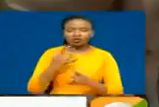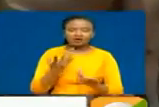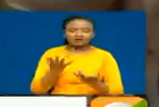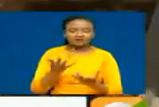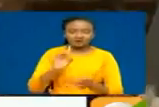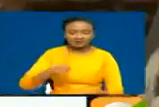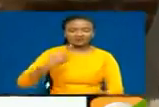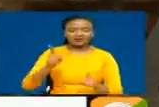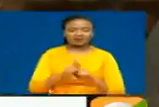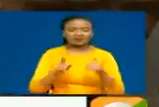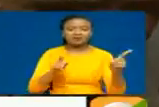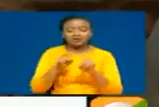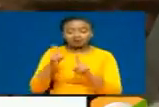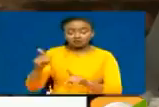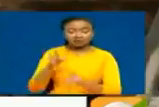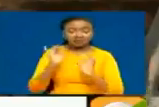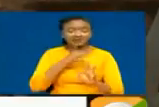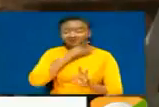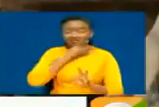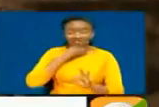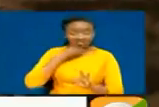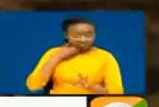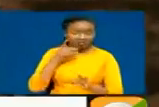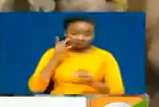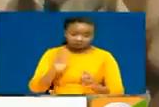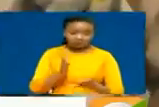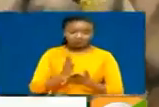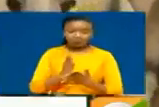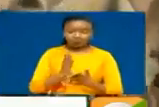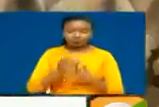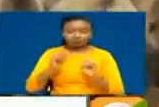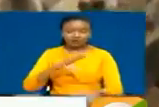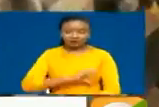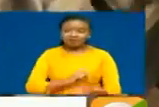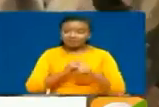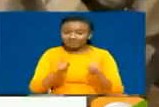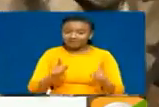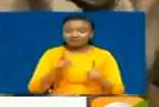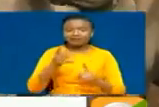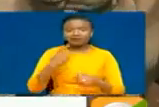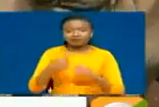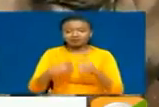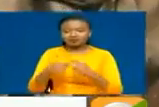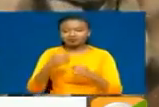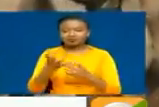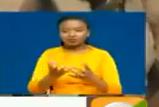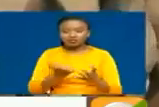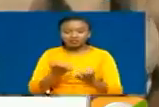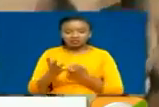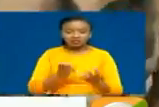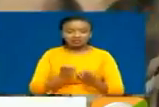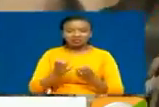can withstand harsh conditions, they still need to be properly hydrated. The best option is you water 1 week,